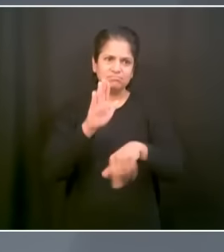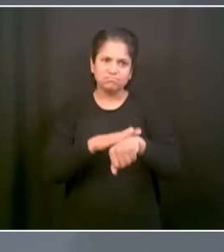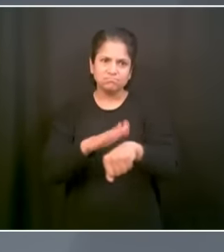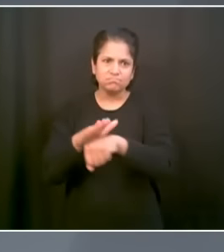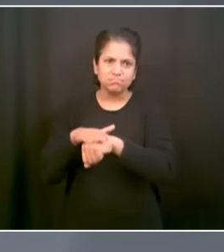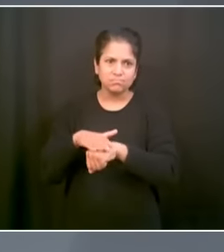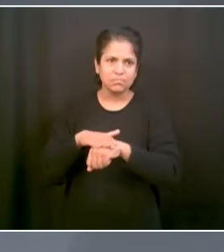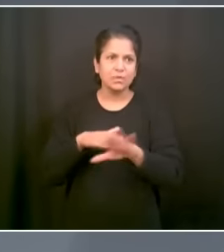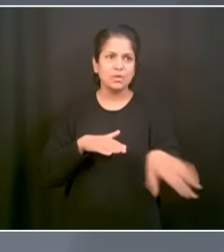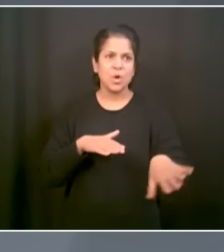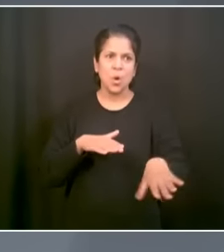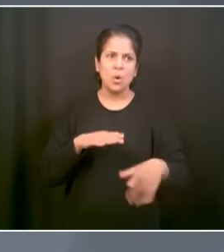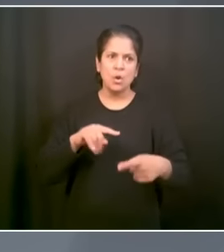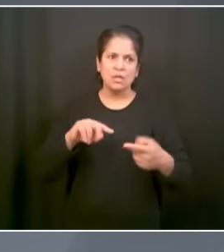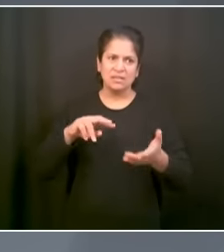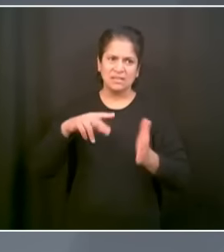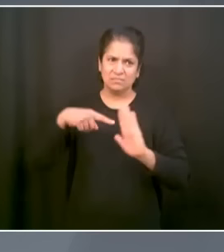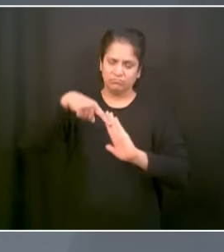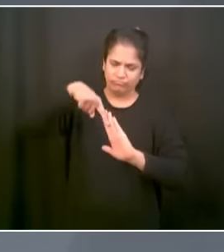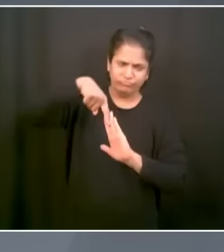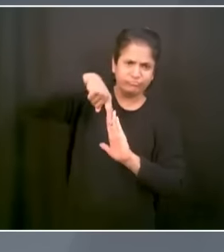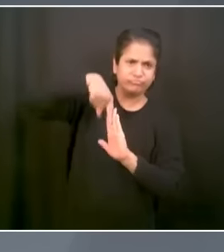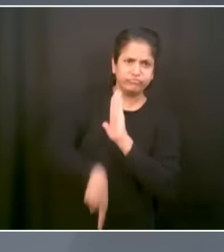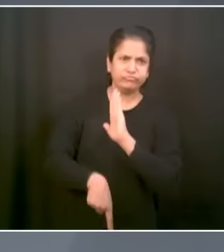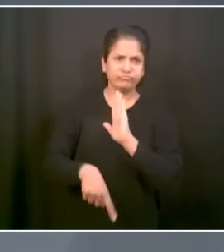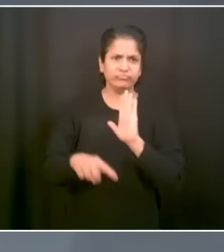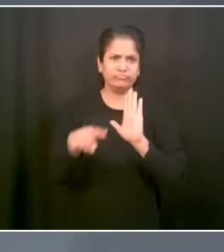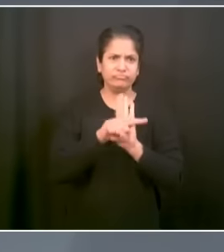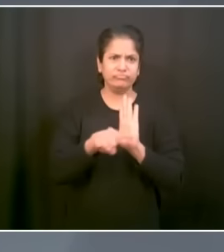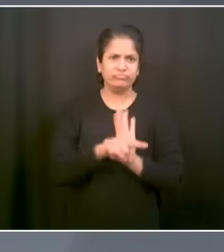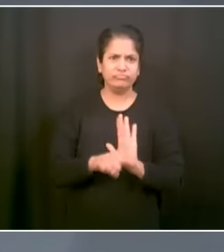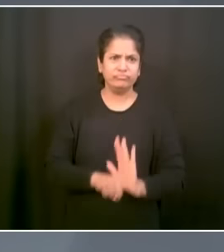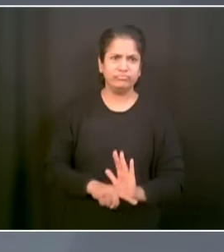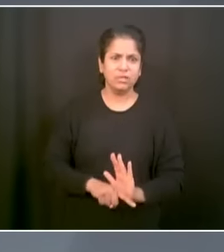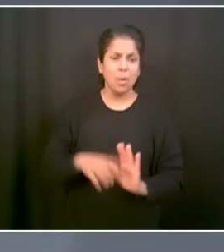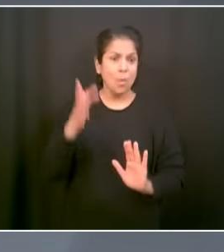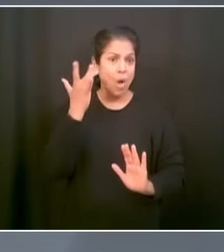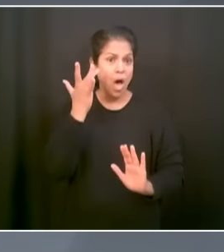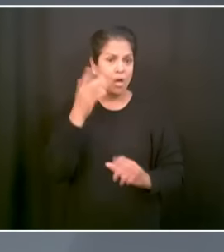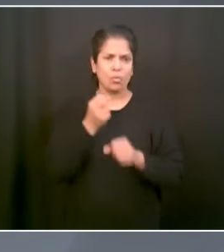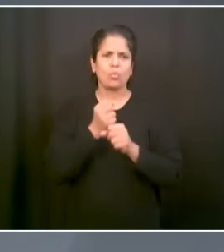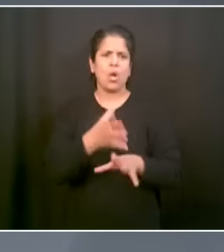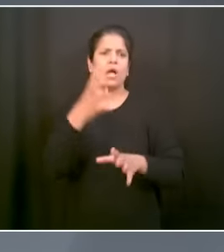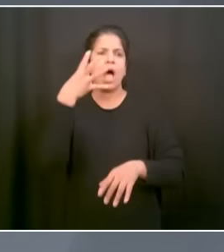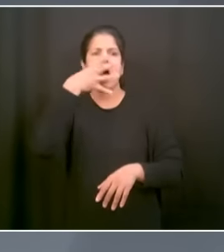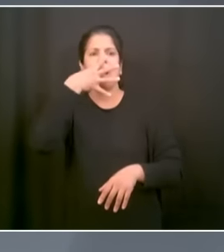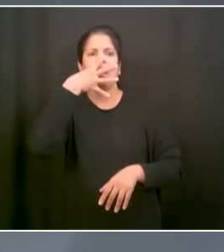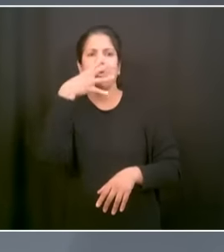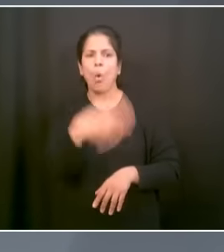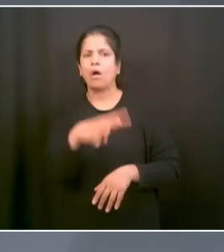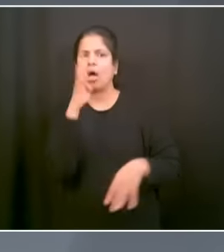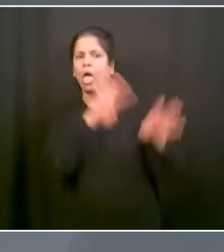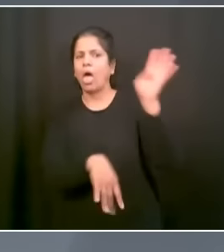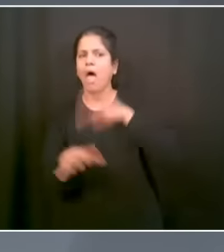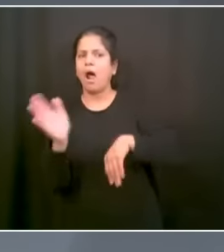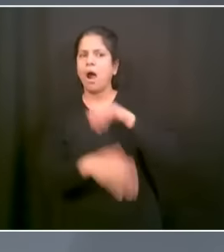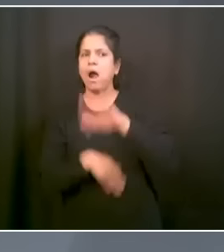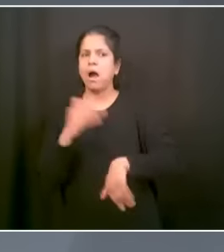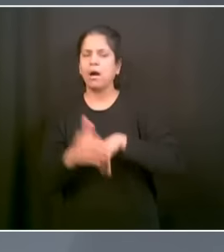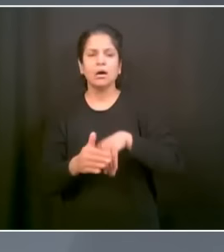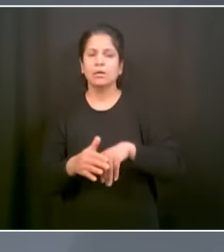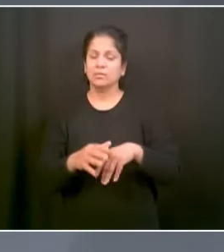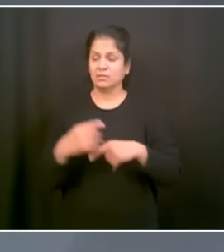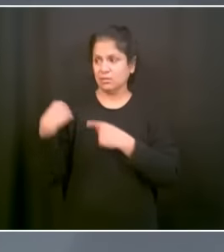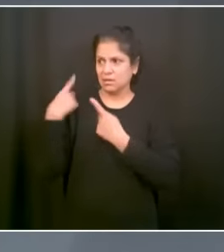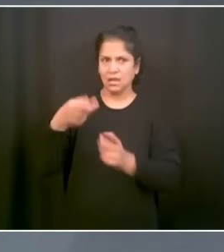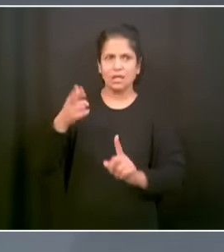left New Yorkers with a bill the likes of which we have not seen in many, many years. And we have seen in the politics of the past that in